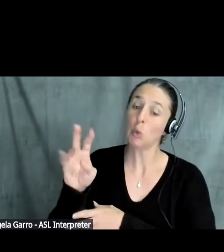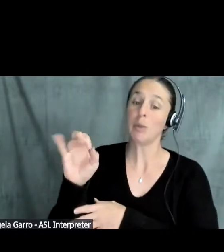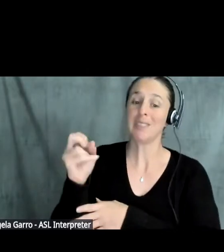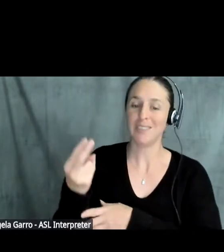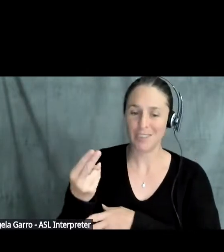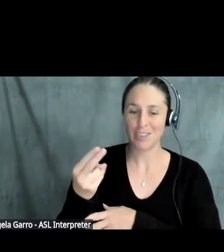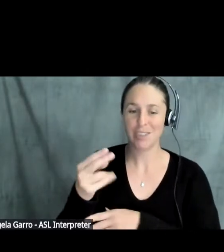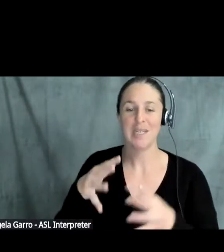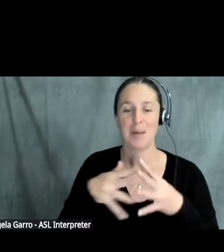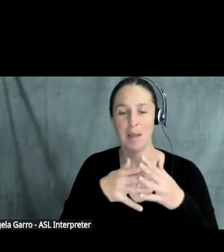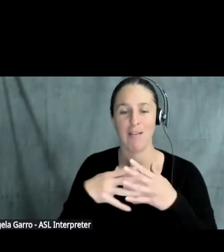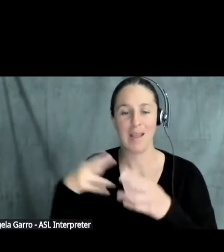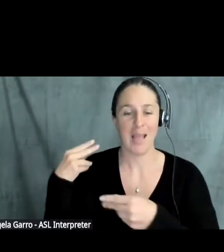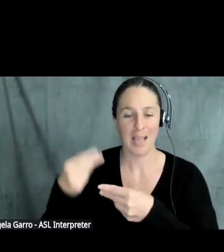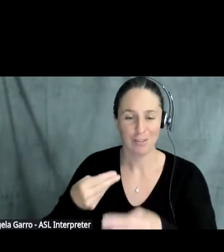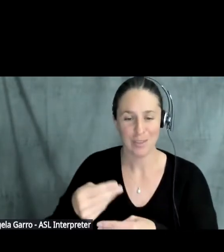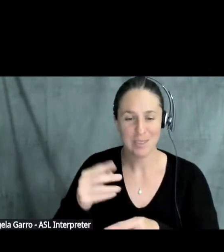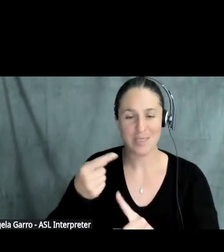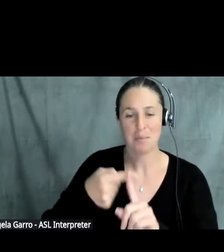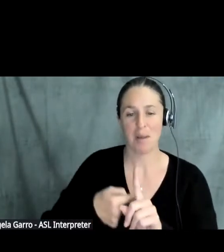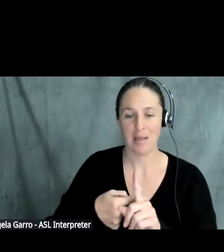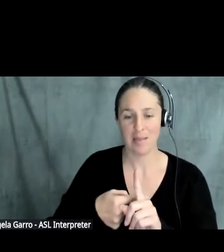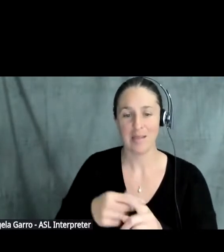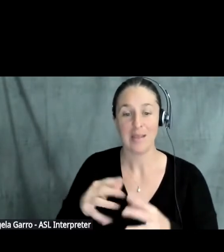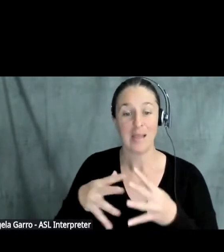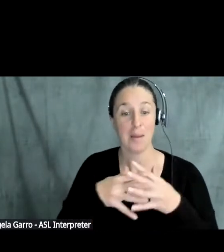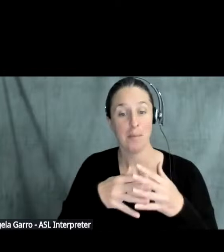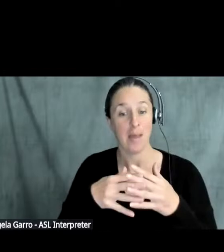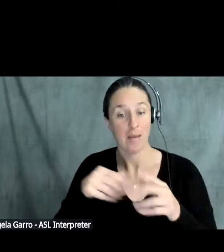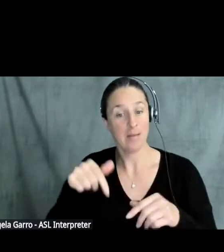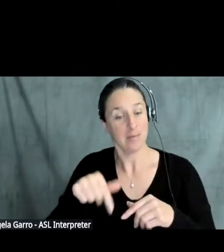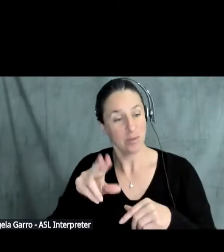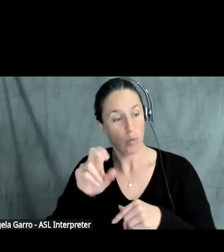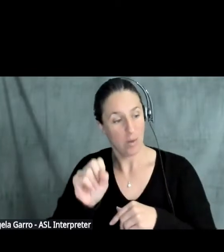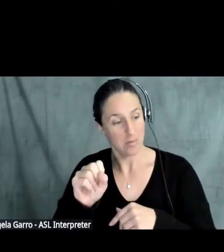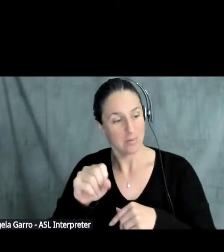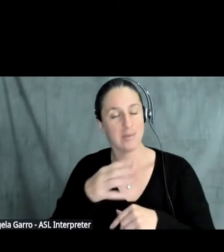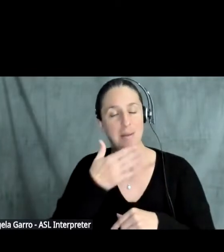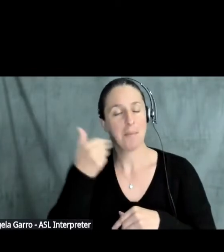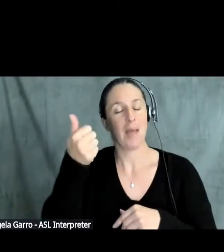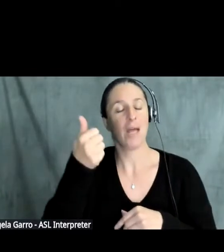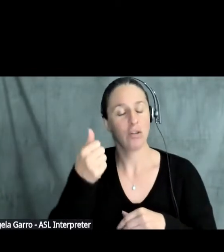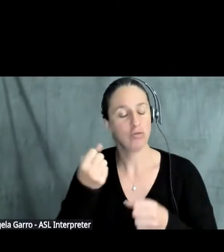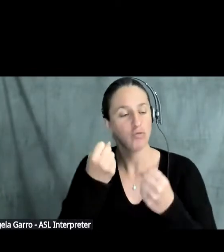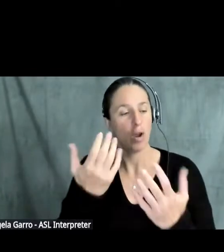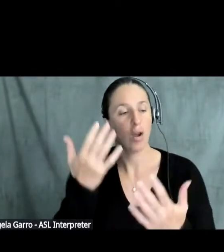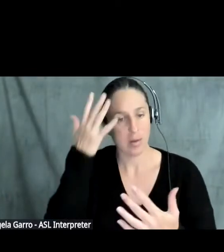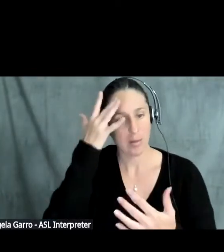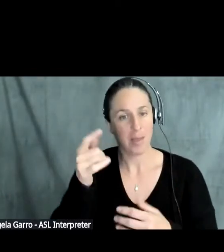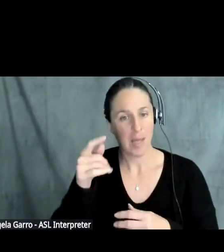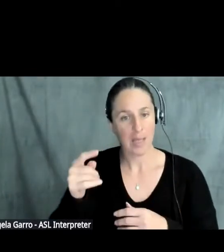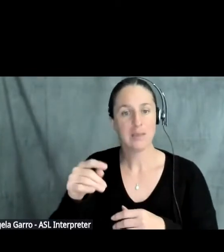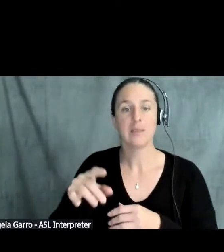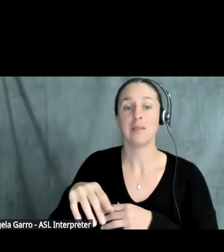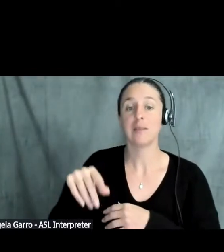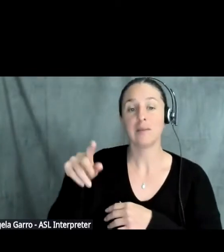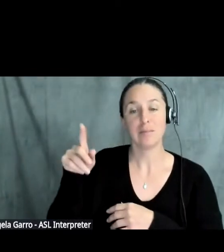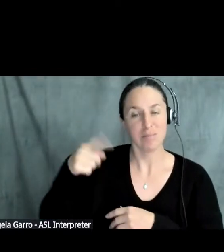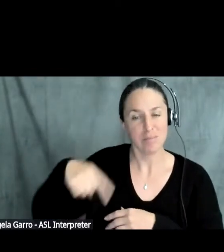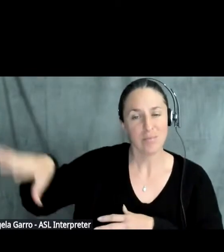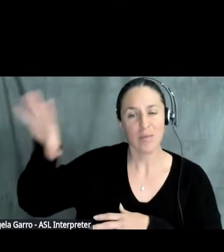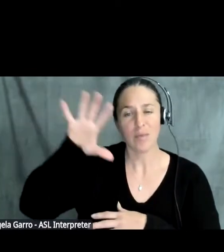United States is better and stronger because Jewish people from all over the world have chosen to become American